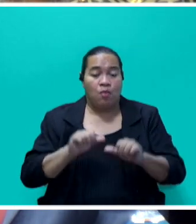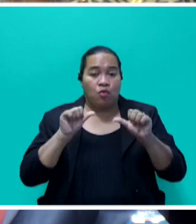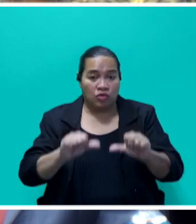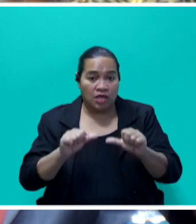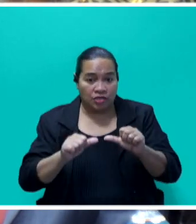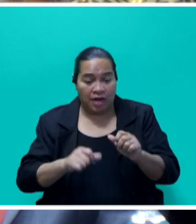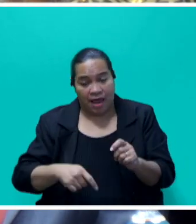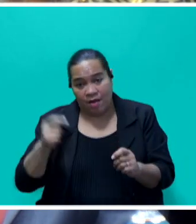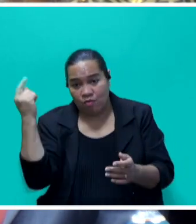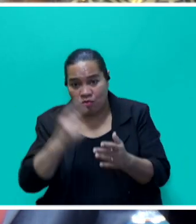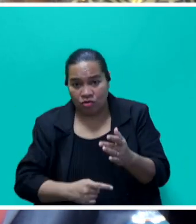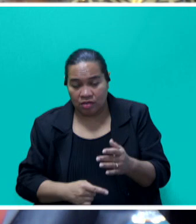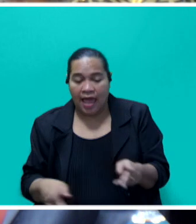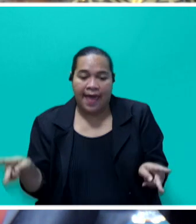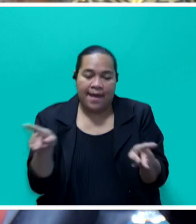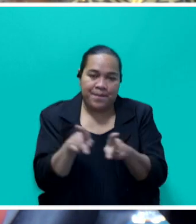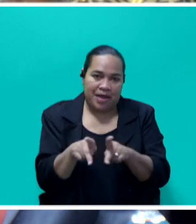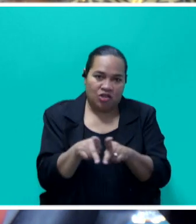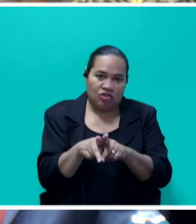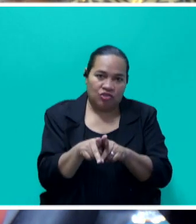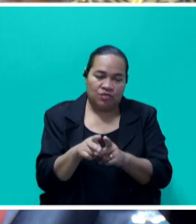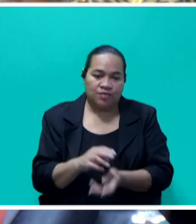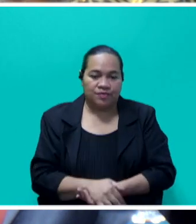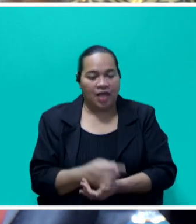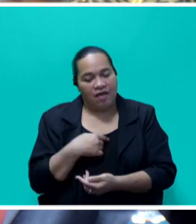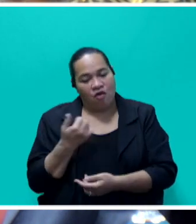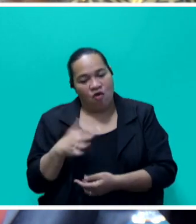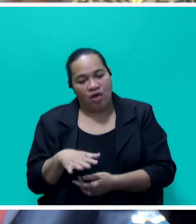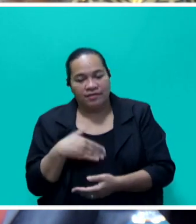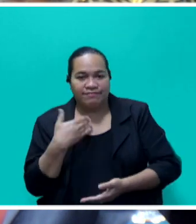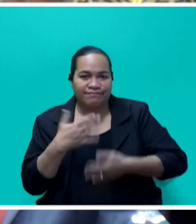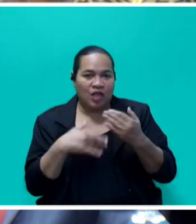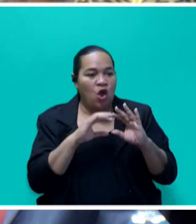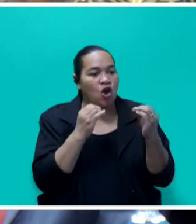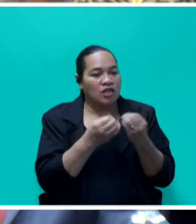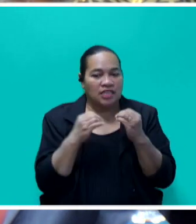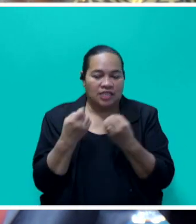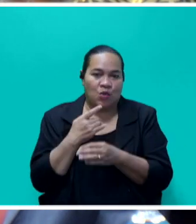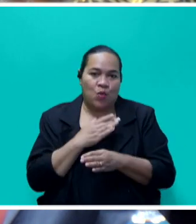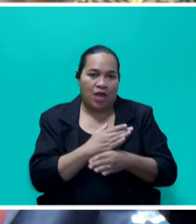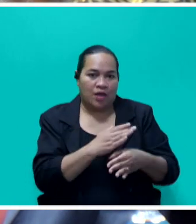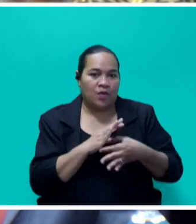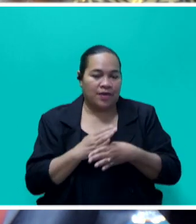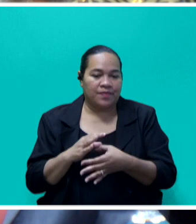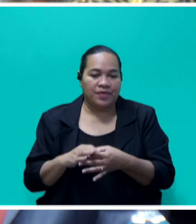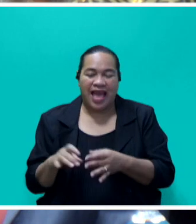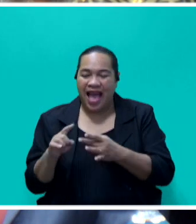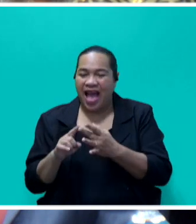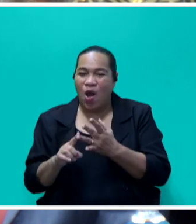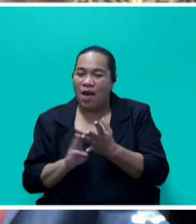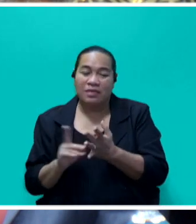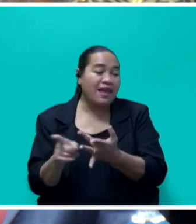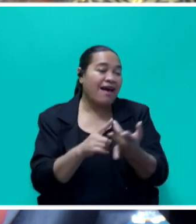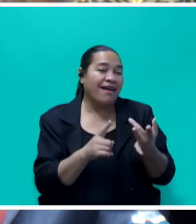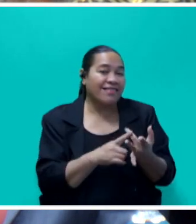of course partnership as well. I've mentioned the organizations that we work with, apart from IOM and